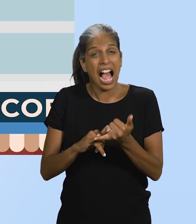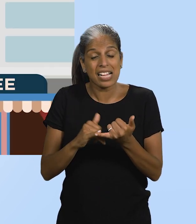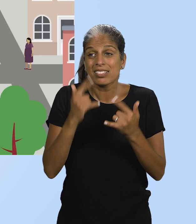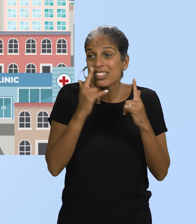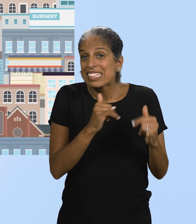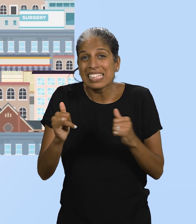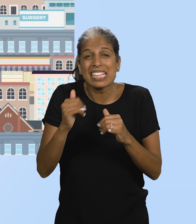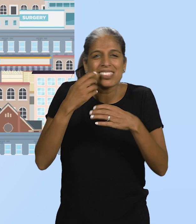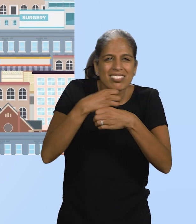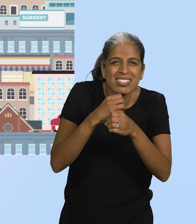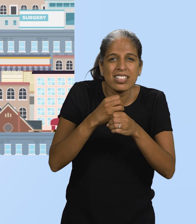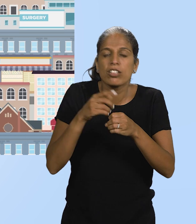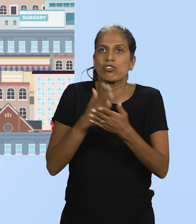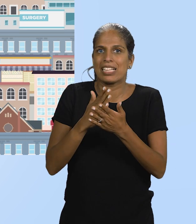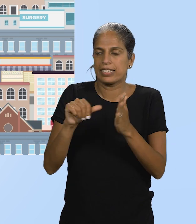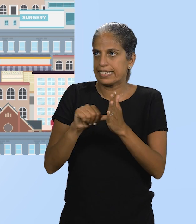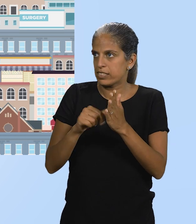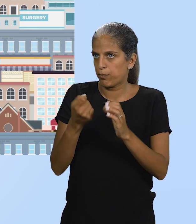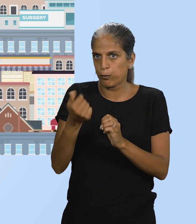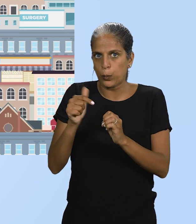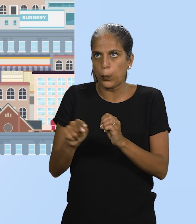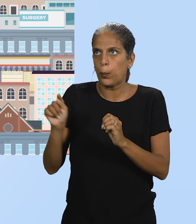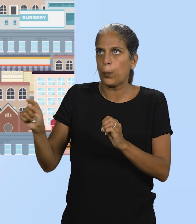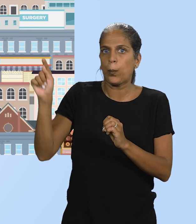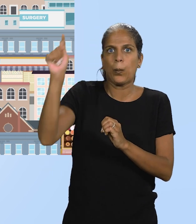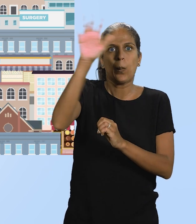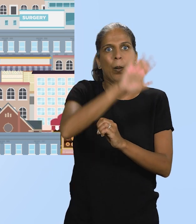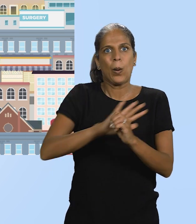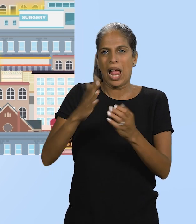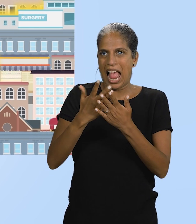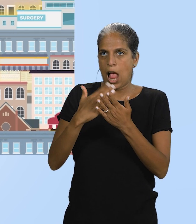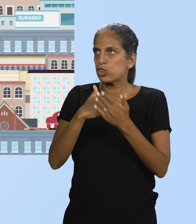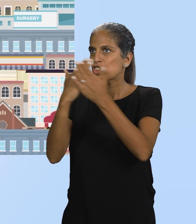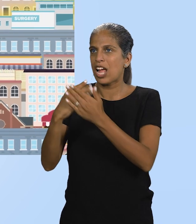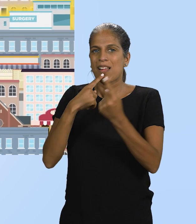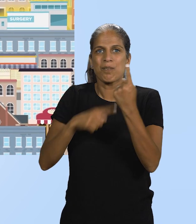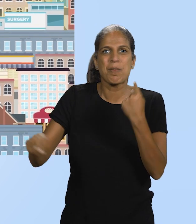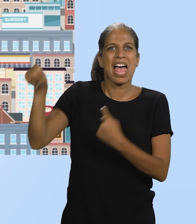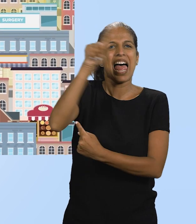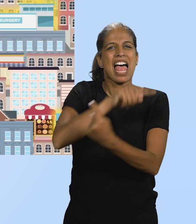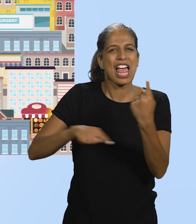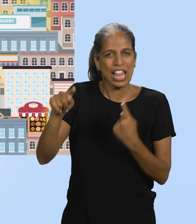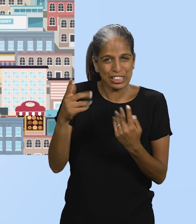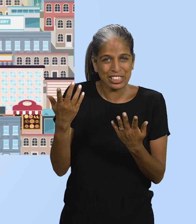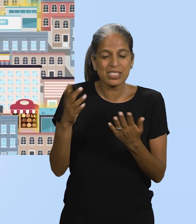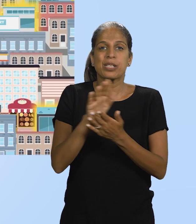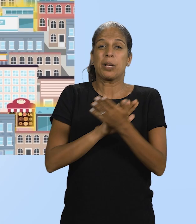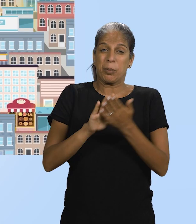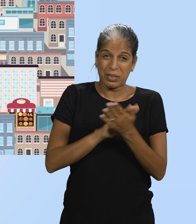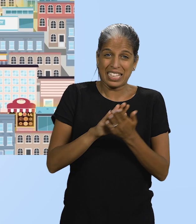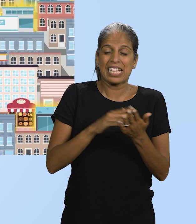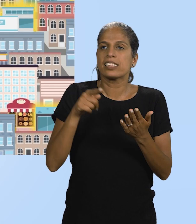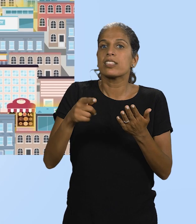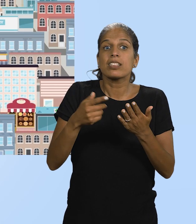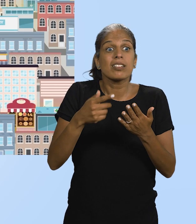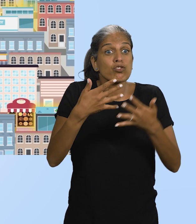is related to how to move the test results around the NHS. Only a small number of specialist NHS laboratories